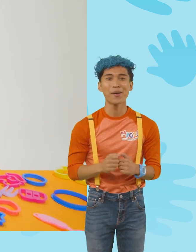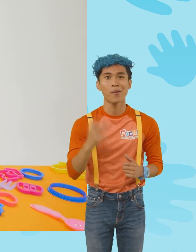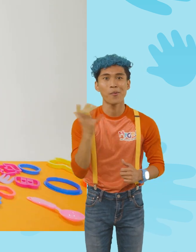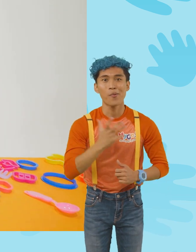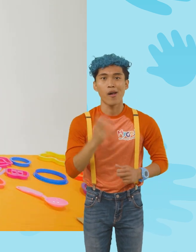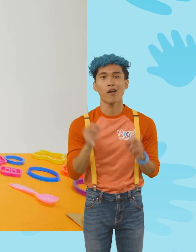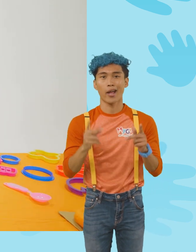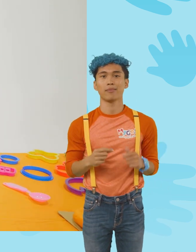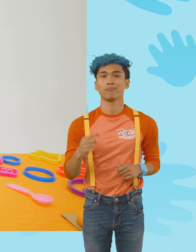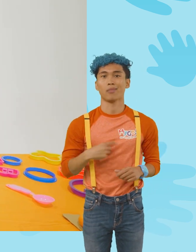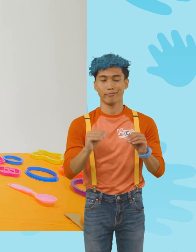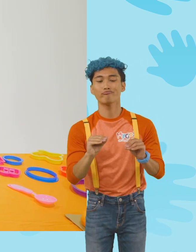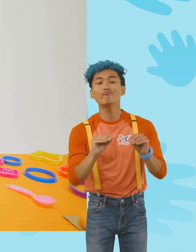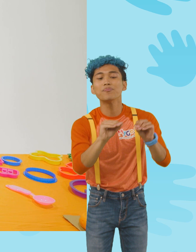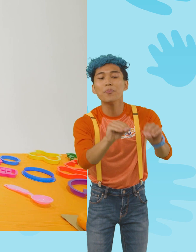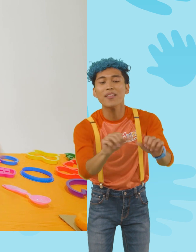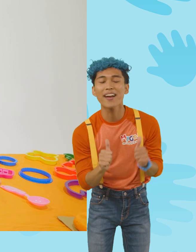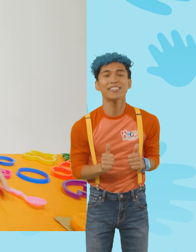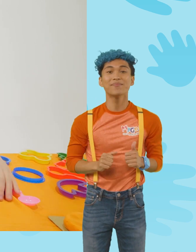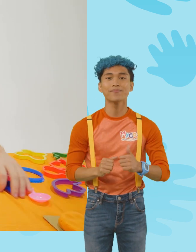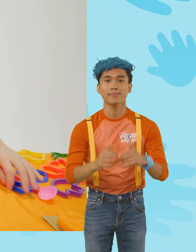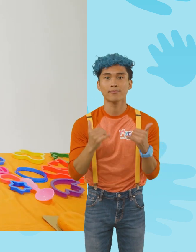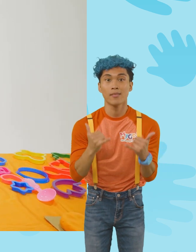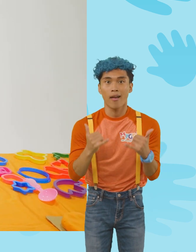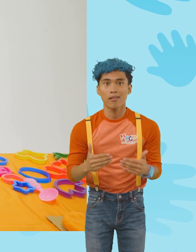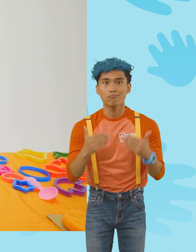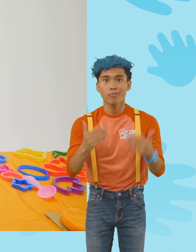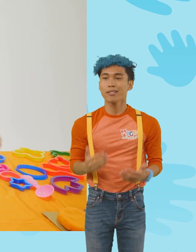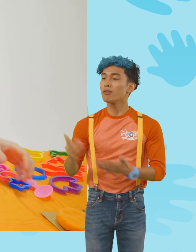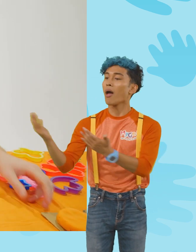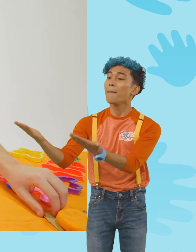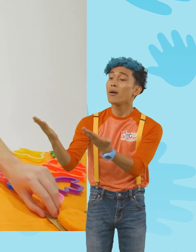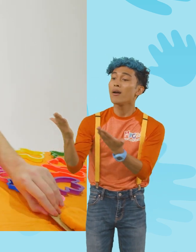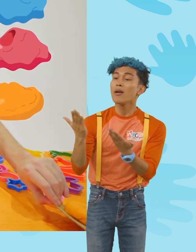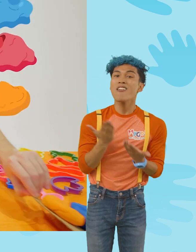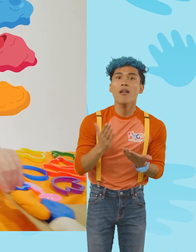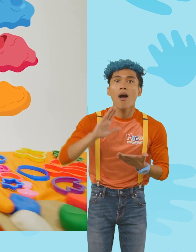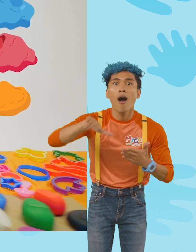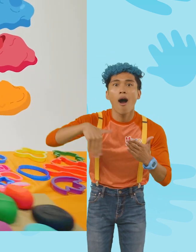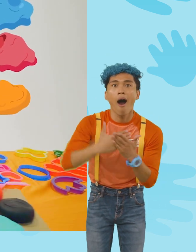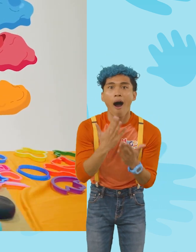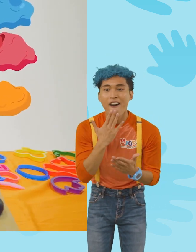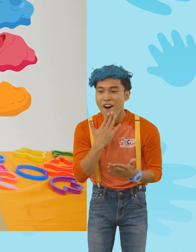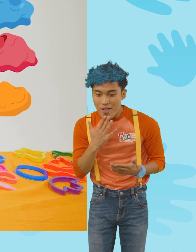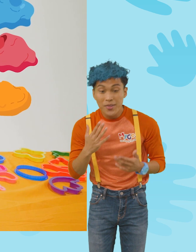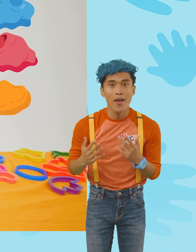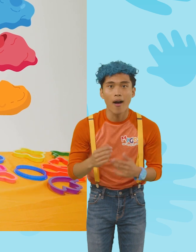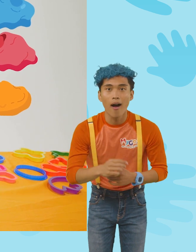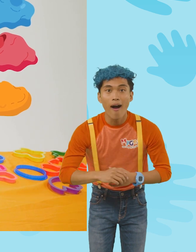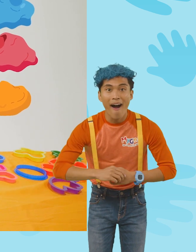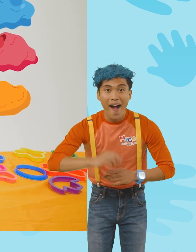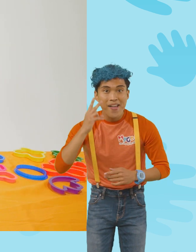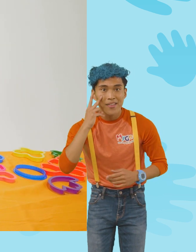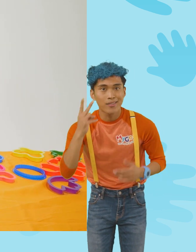wow, okay, I'll put that airplane right there. Now, let's bring all the colors that we have out. And